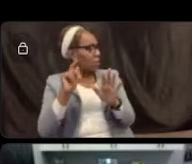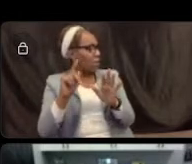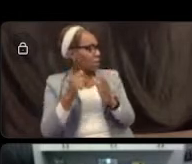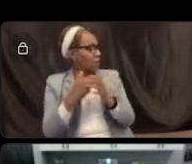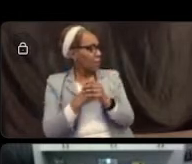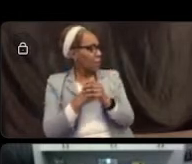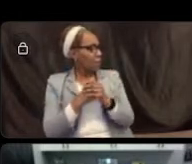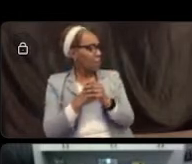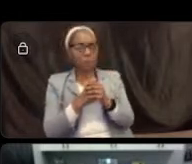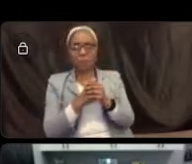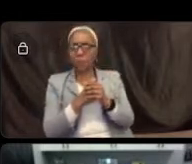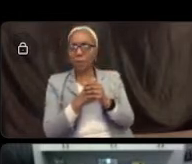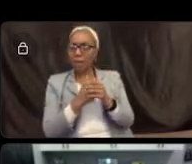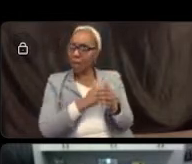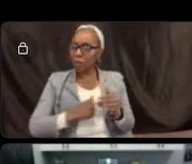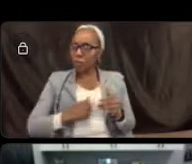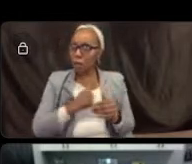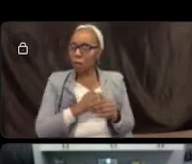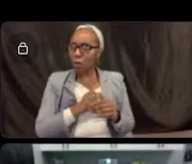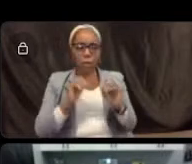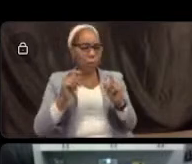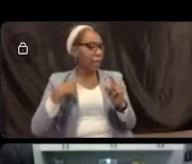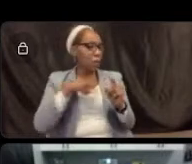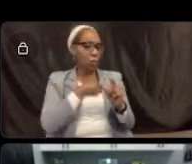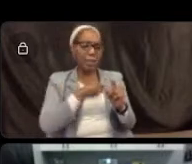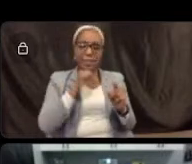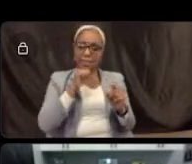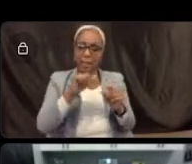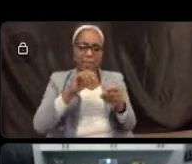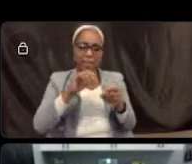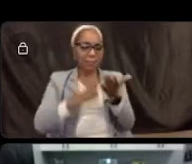18. I'm sorry? We're not discussing 18.